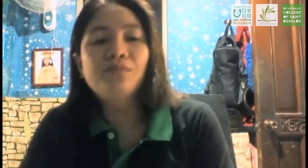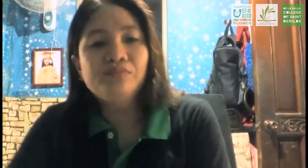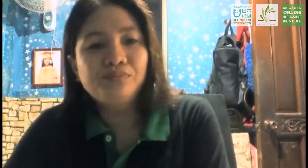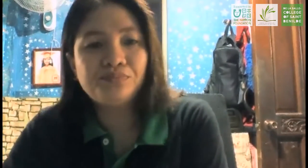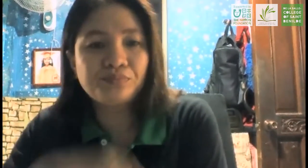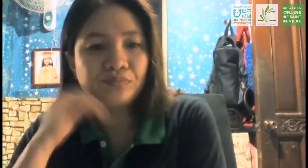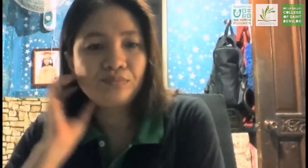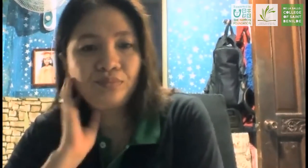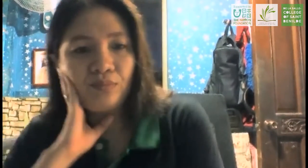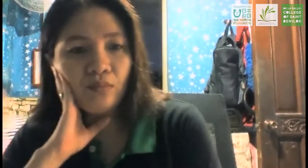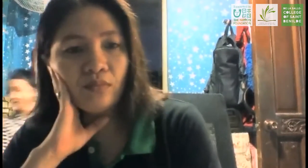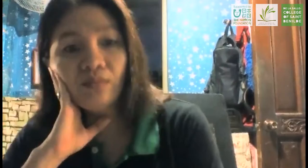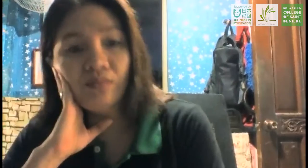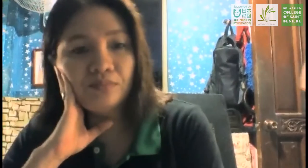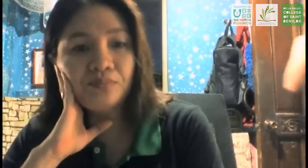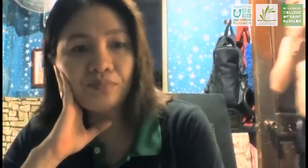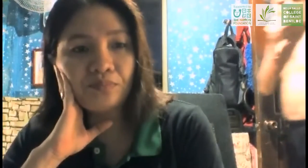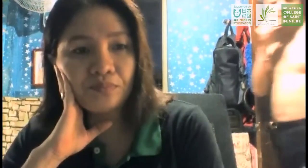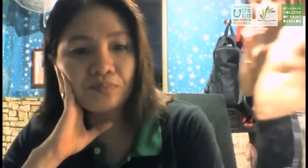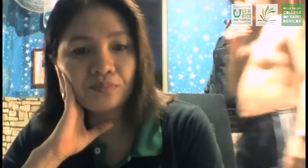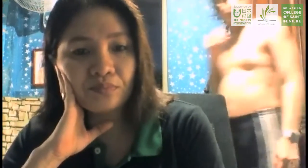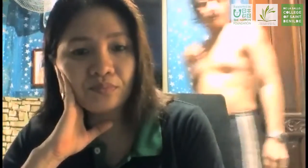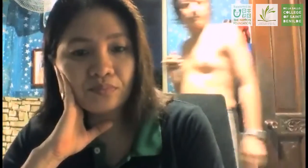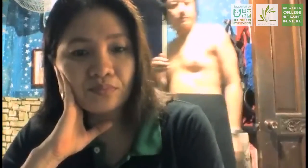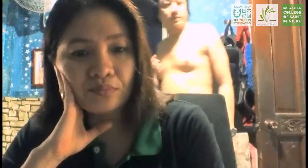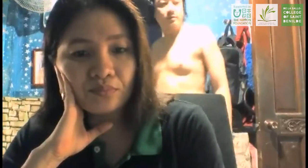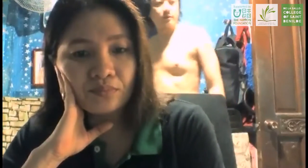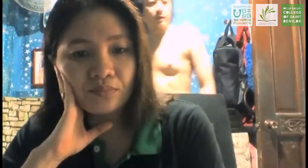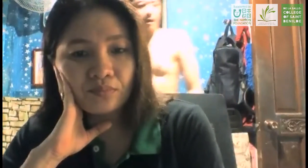area. So Jasmine saying, well, regardless,